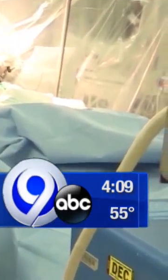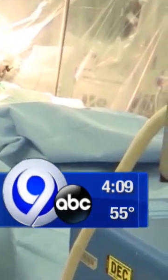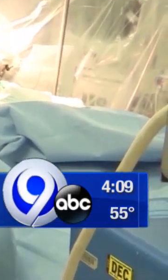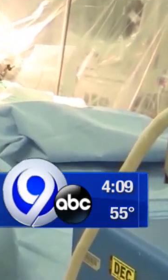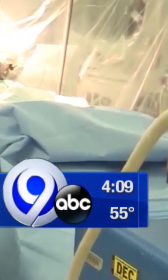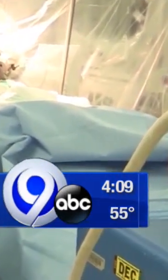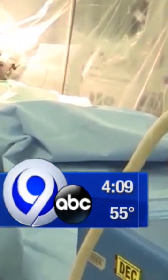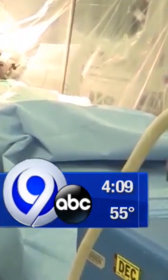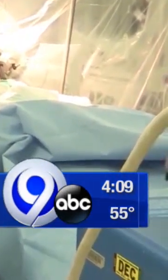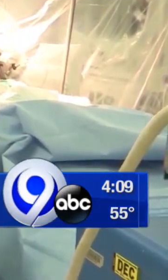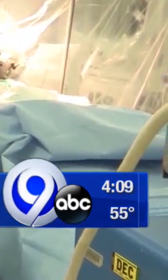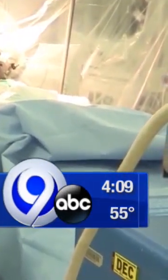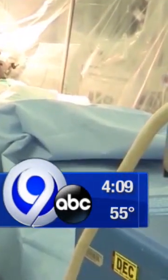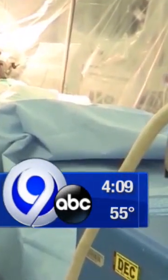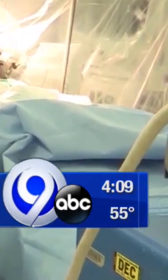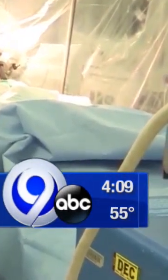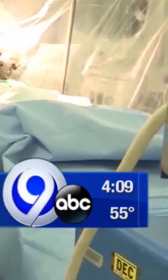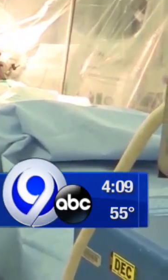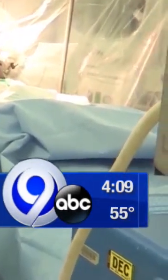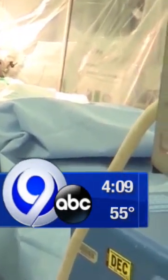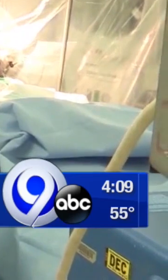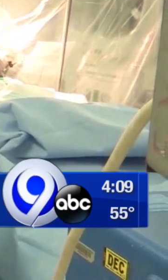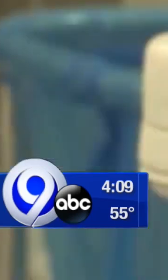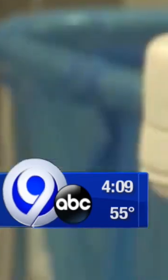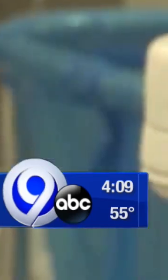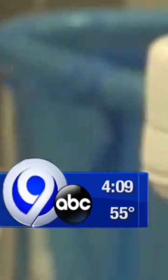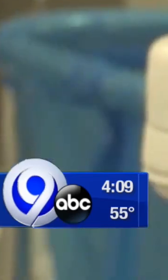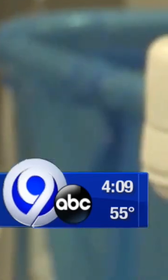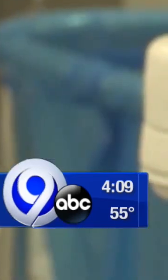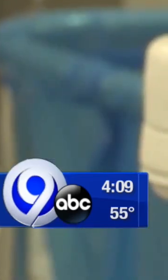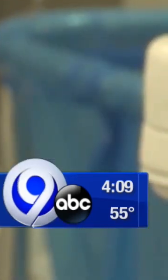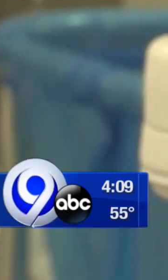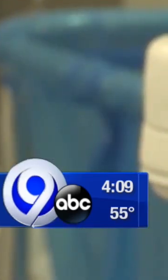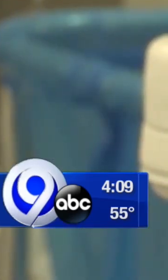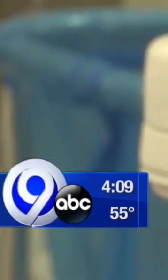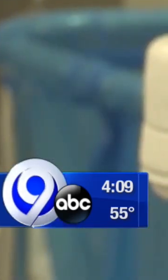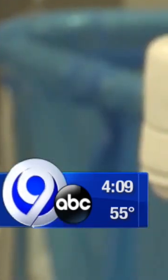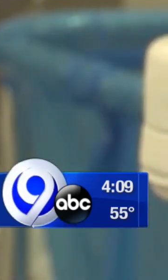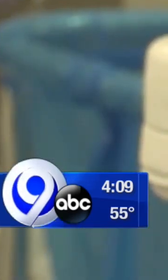today that 12 more counties can begin elective surgeries, and those include Cayuga and Cortland counties.